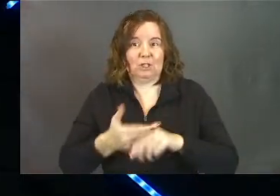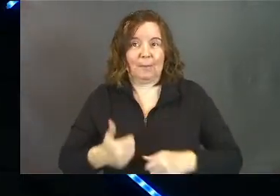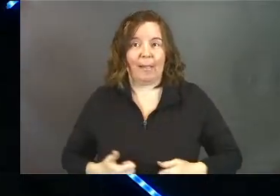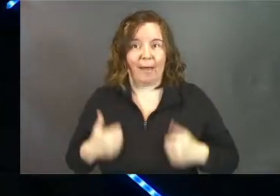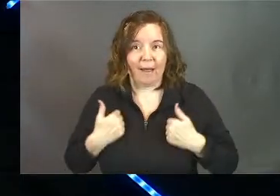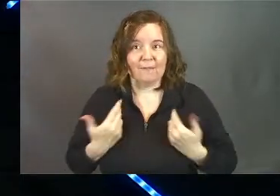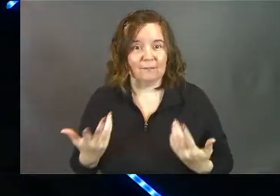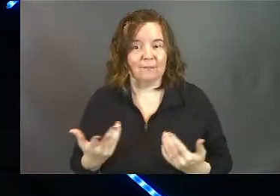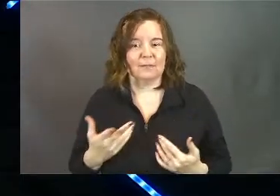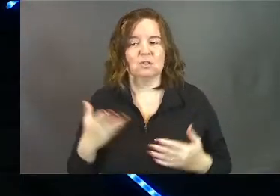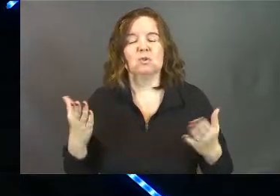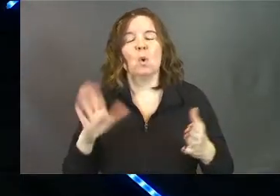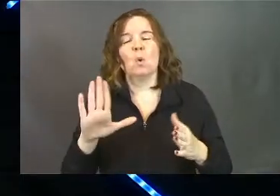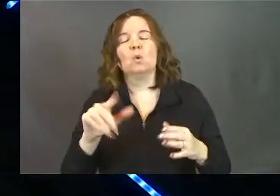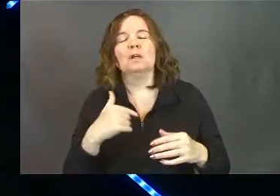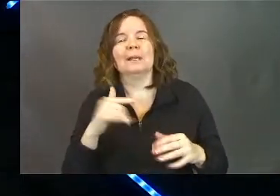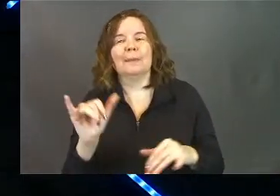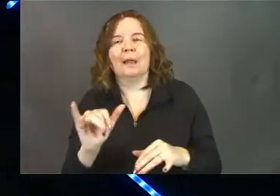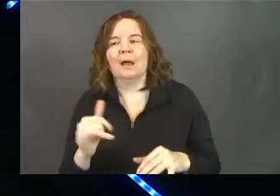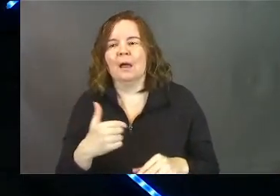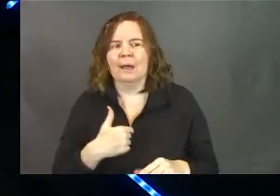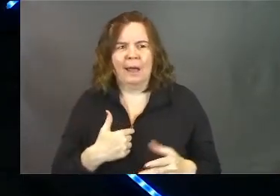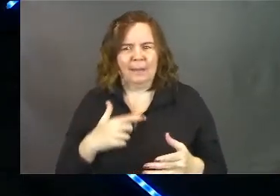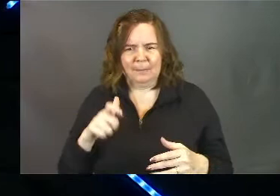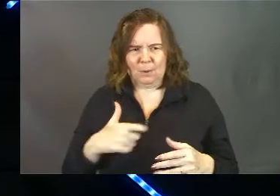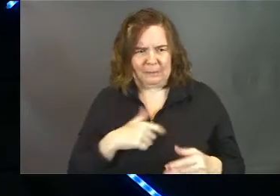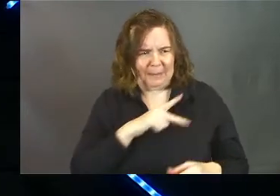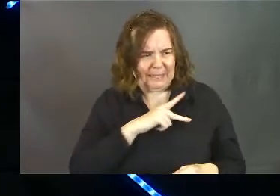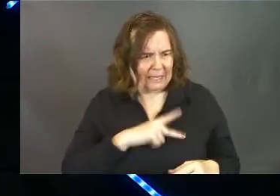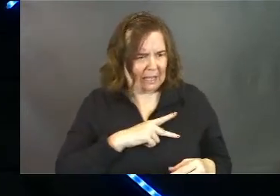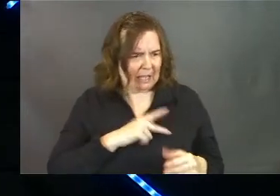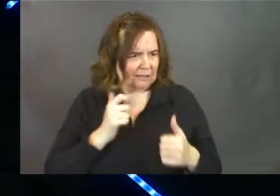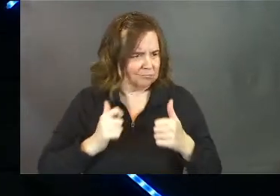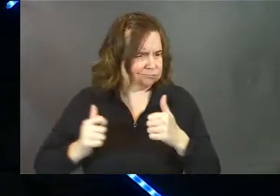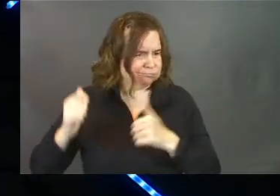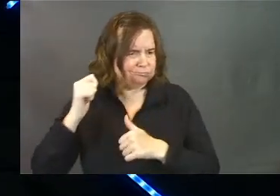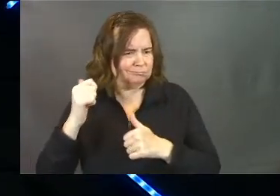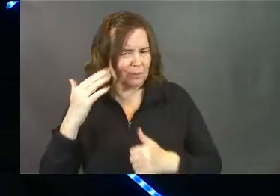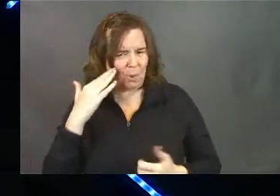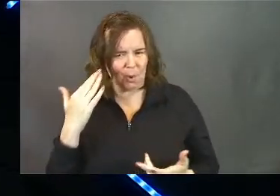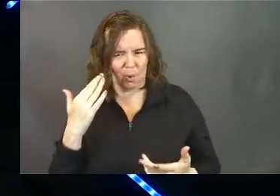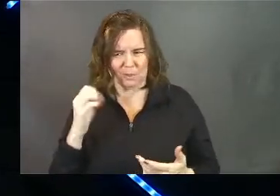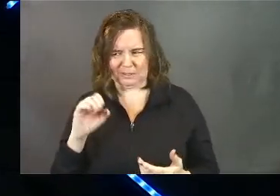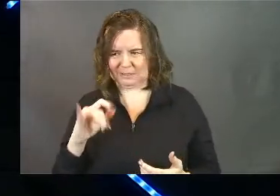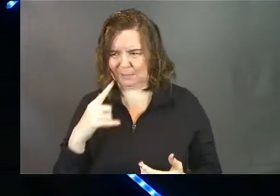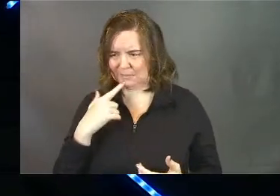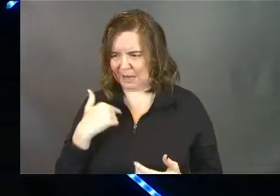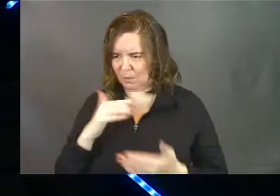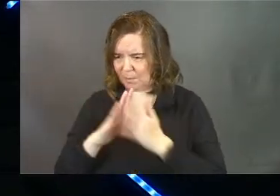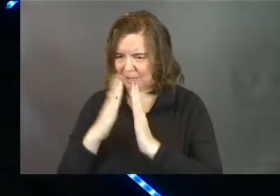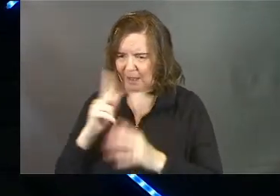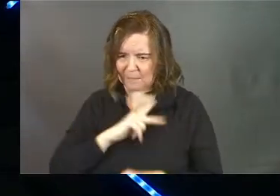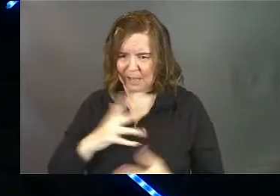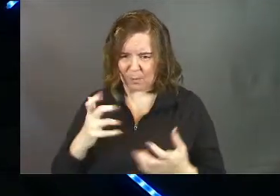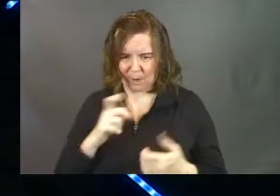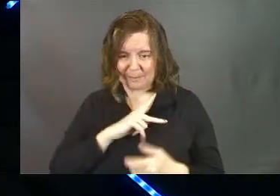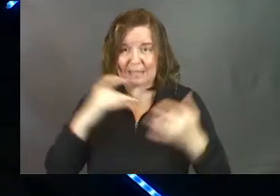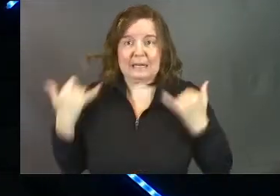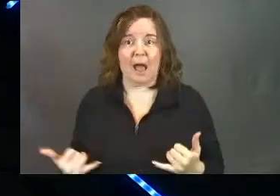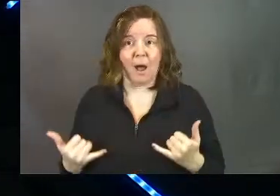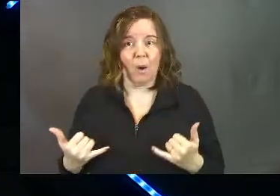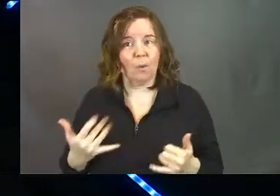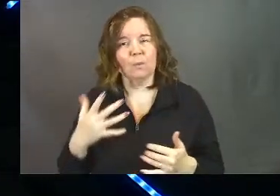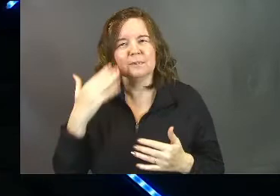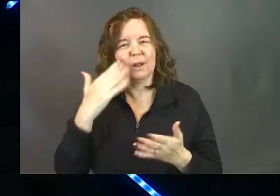alive, you know. So here, he could be like, I'm supposed to be king, you know. Samuel said I was going to be king, and I want to be king right now.